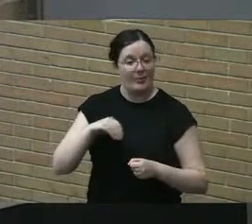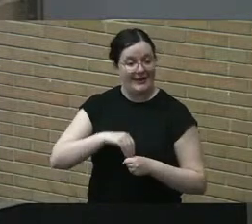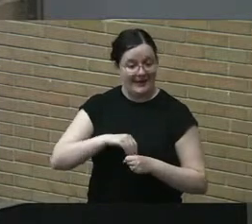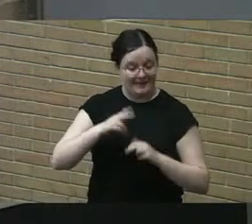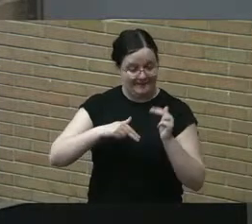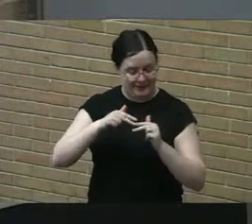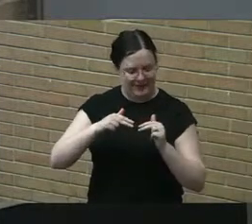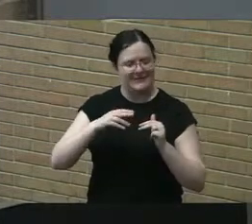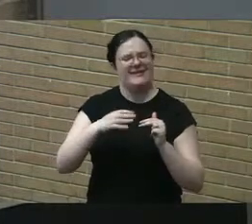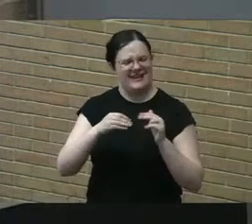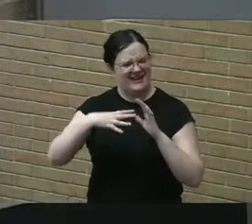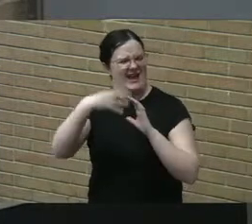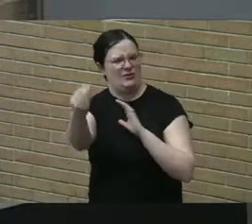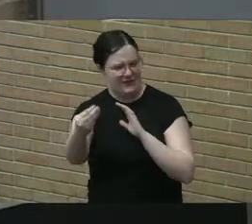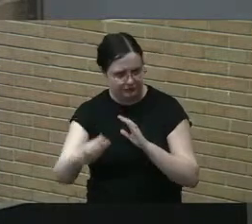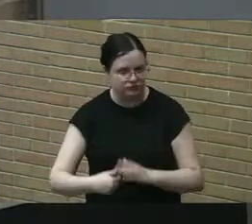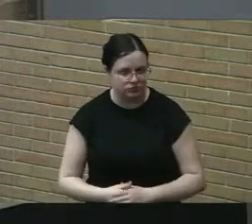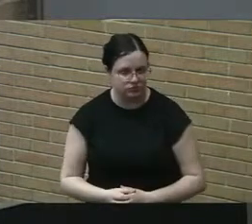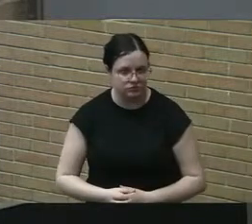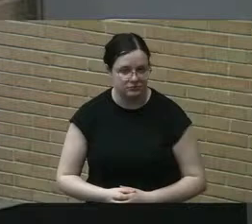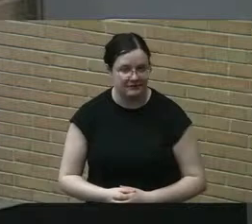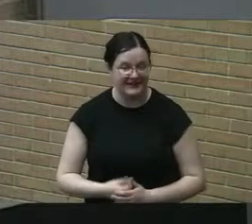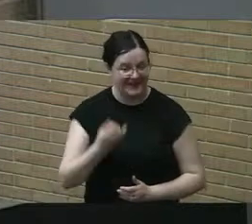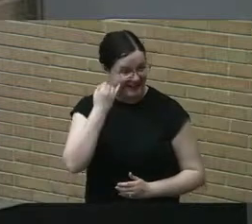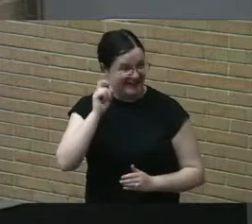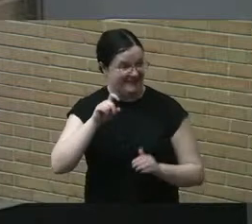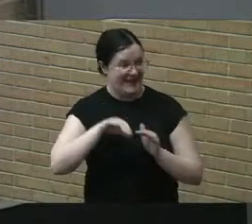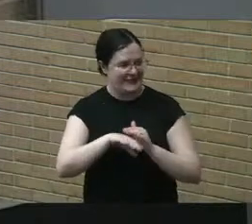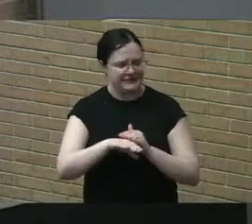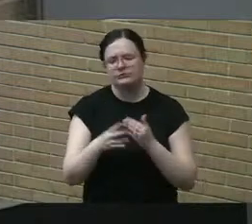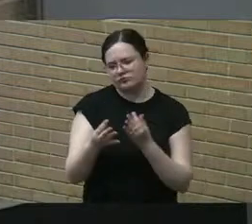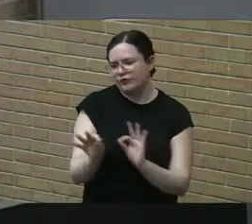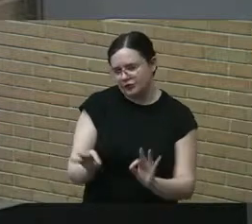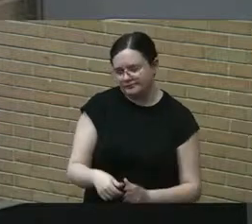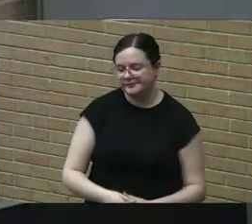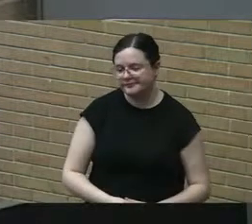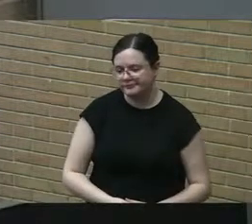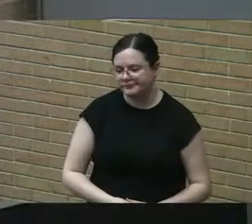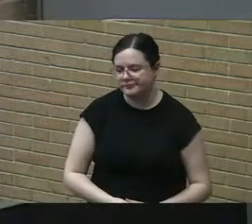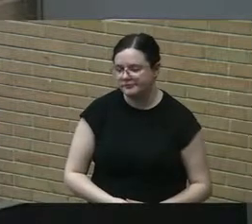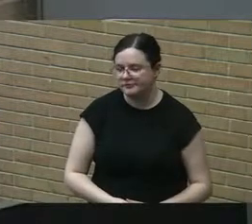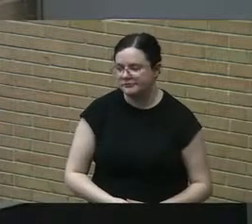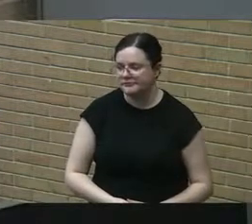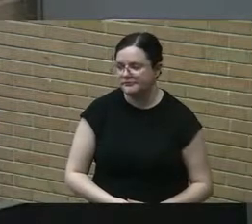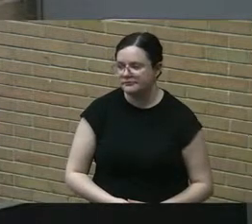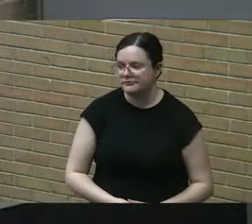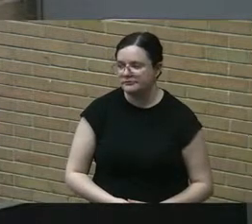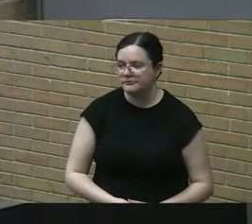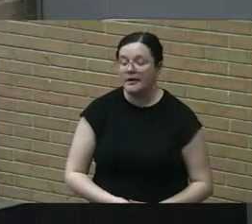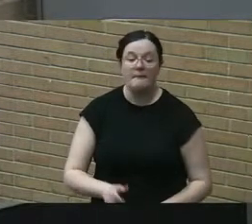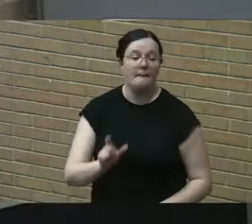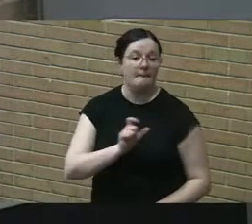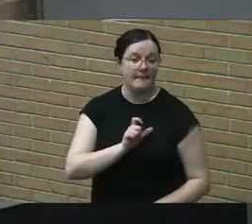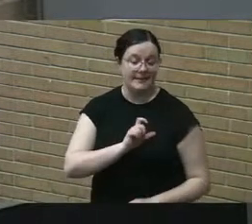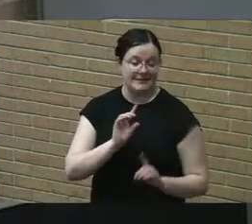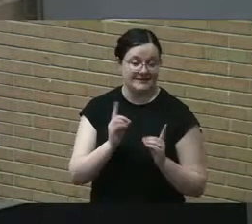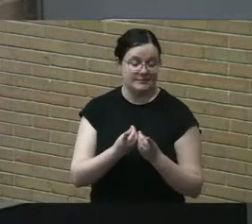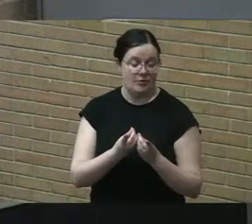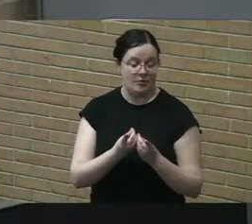and the public will be free to gain access to those. Also, the police department gave us